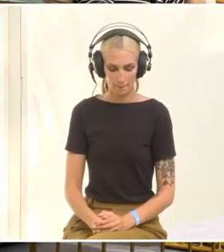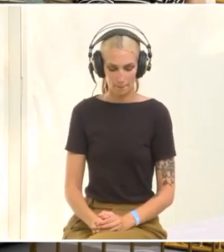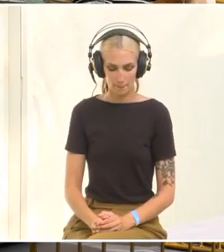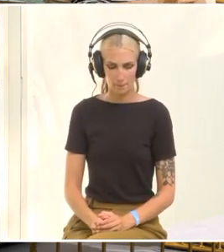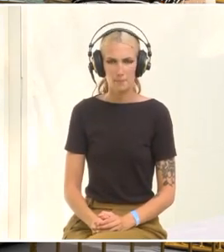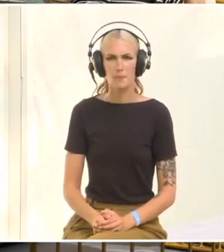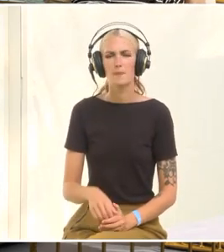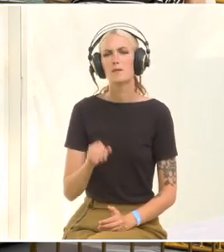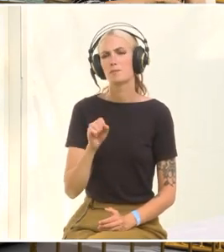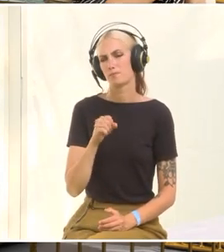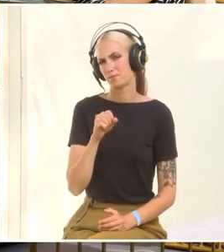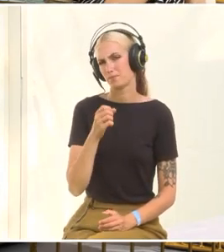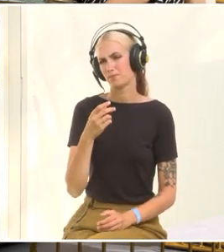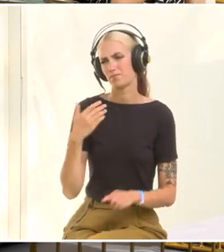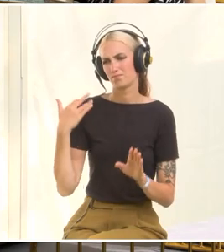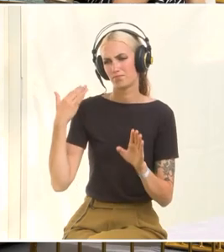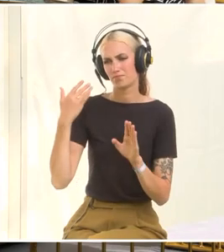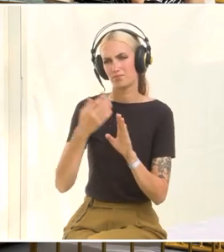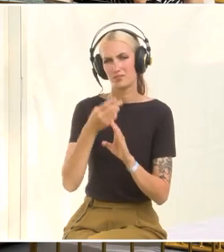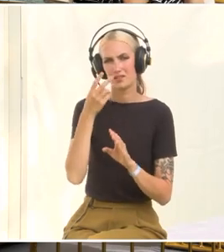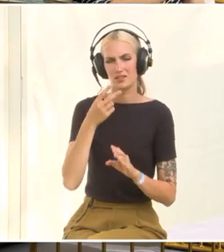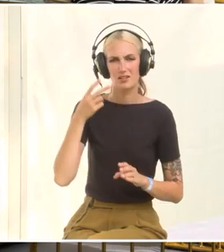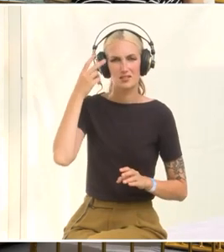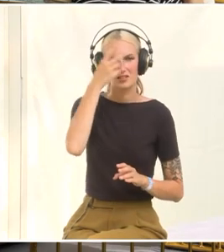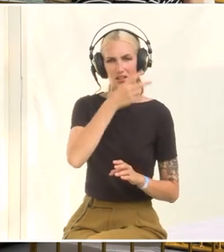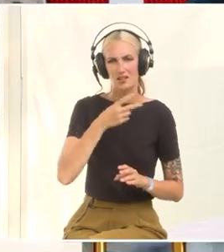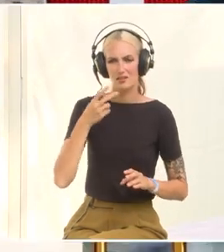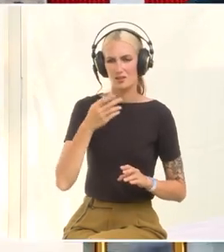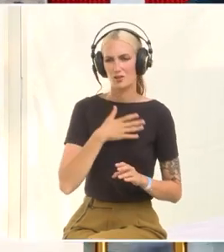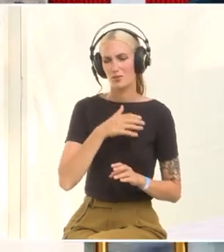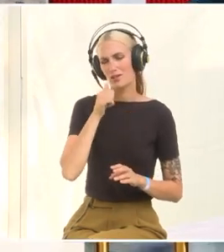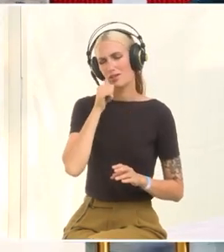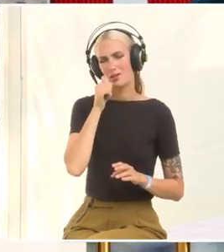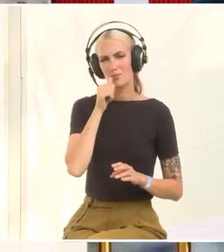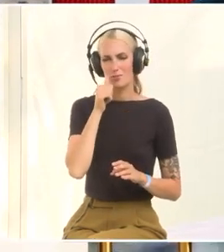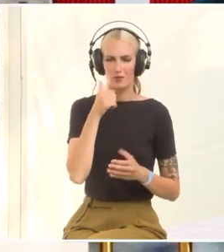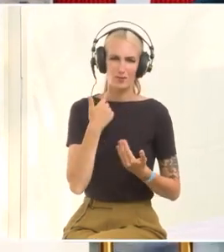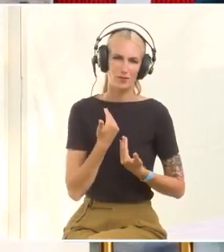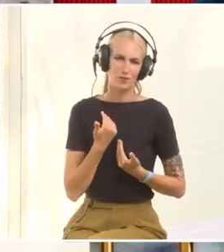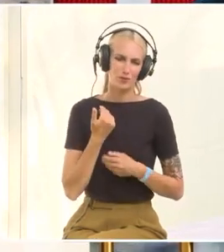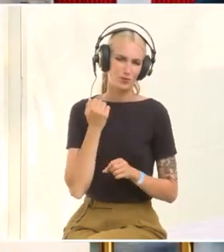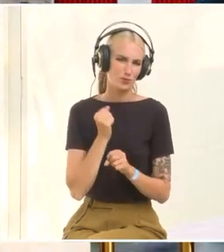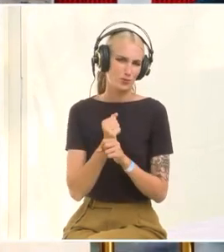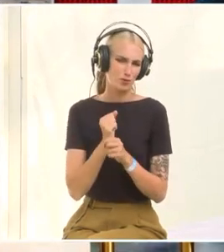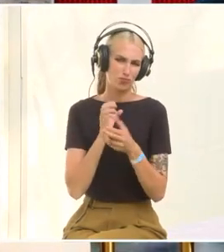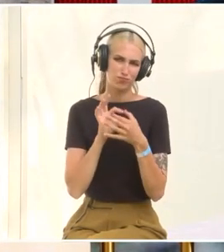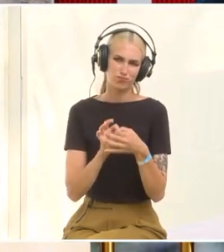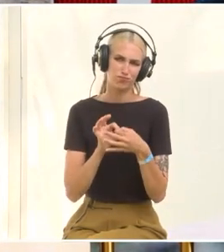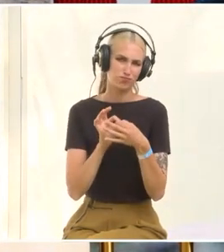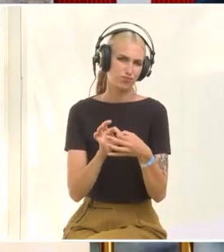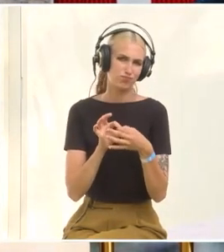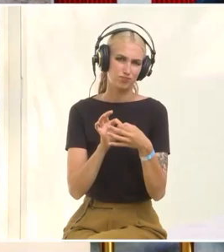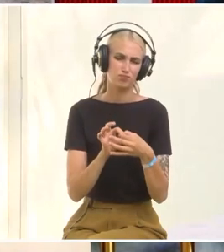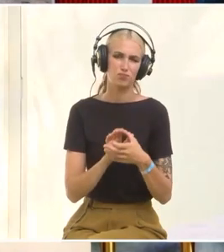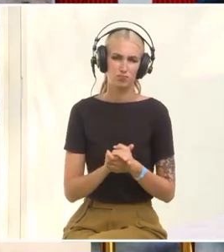Over the past 2 years, this is very much has been what is the focus of my day-to-day work. So as was mentioned